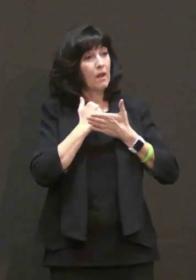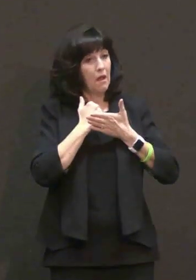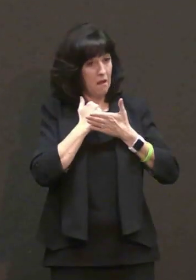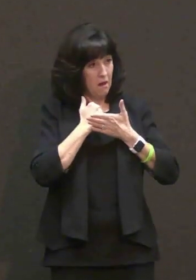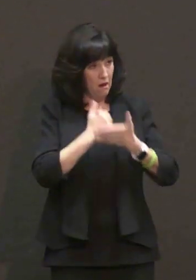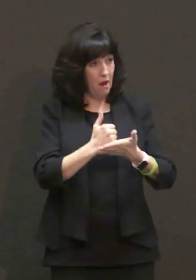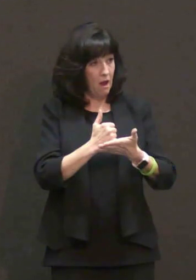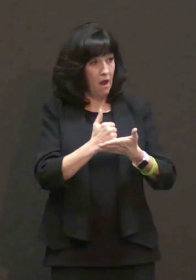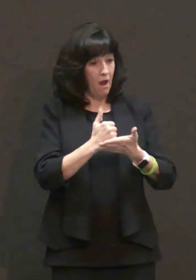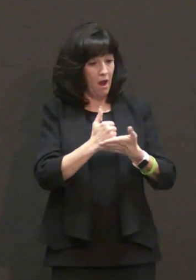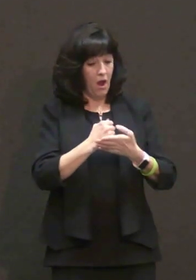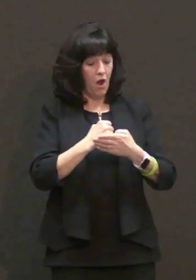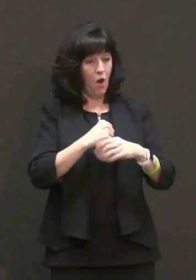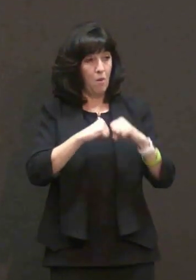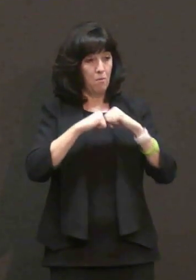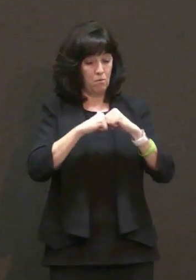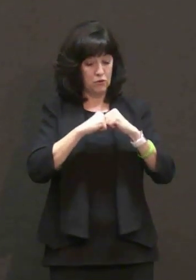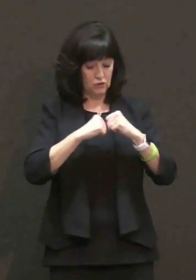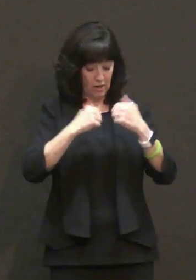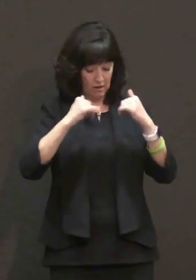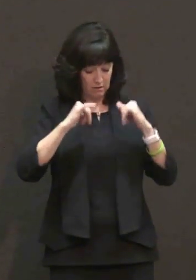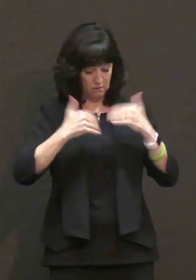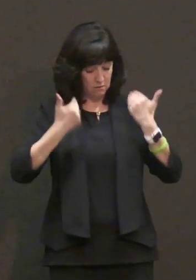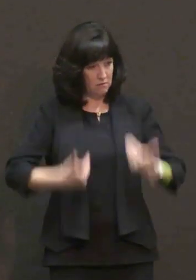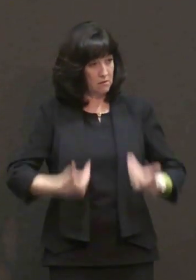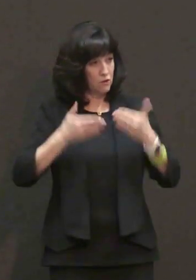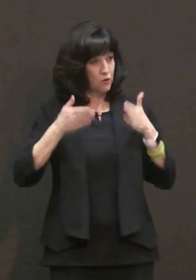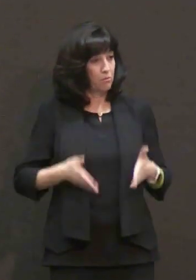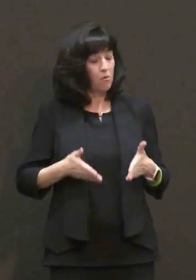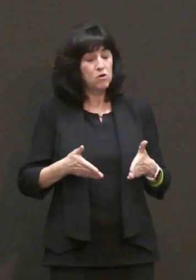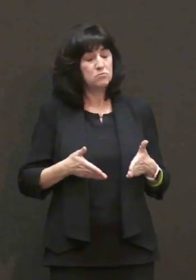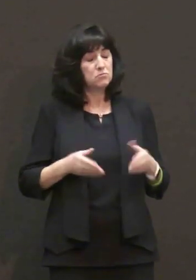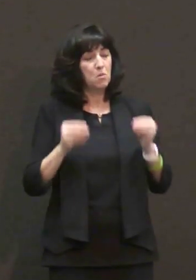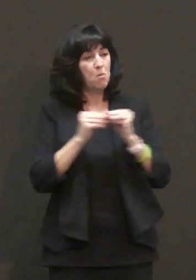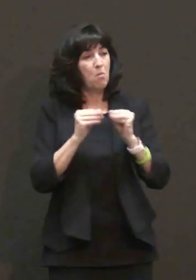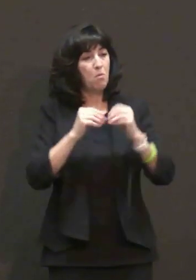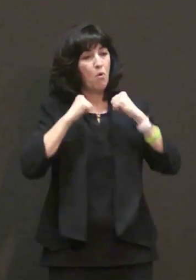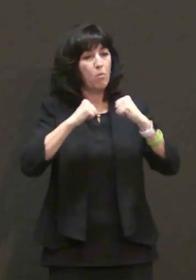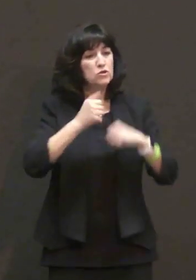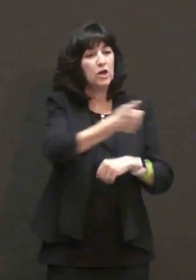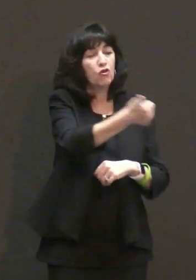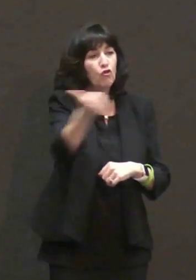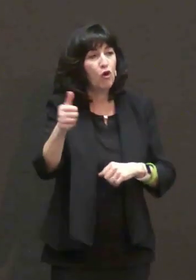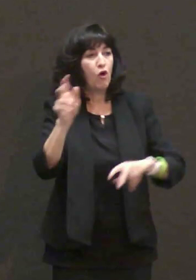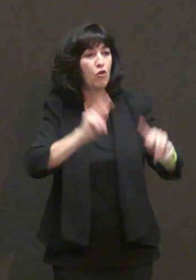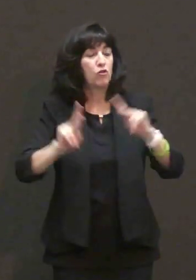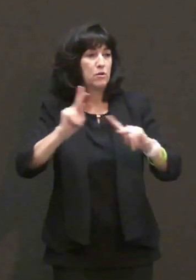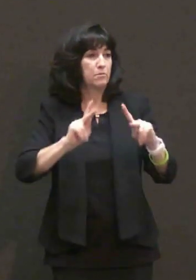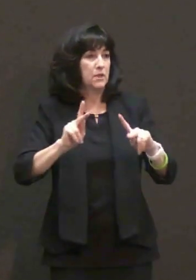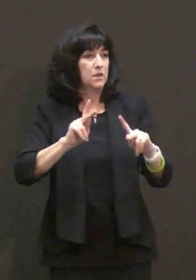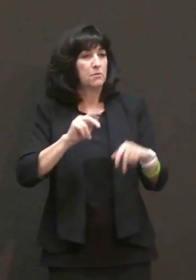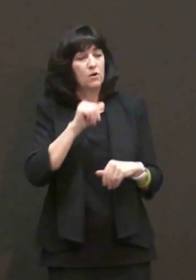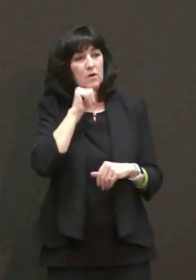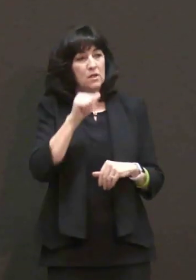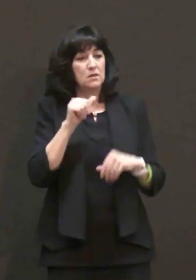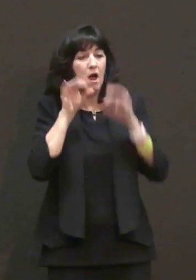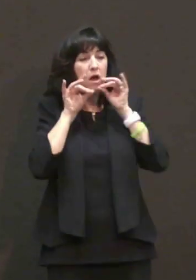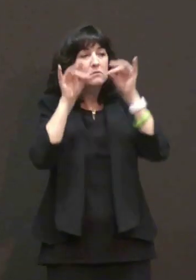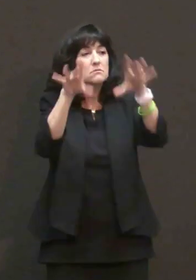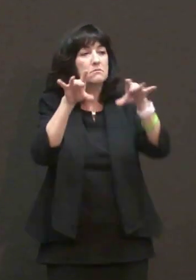the person wearing the mask, but protect others around them to catch that respiratory